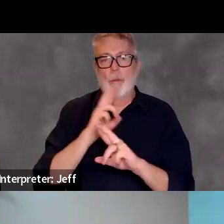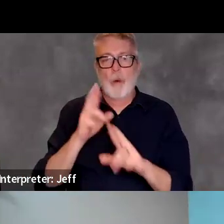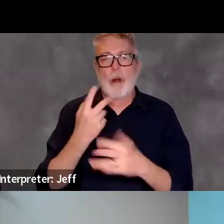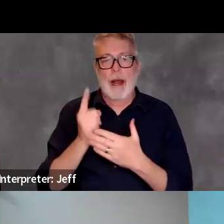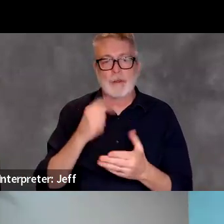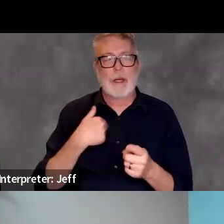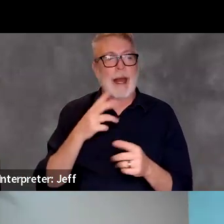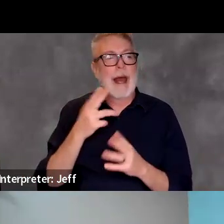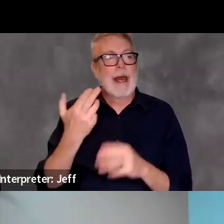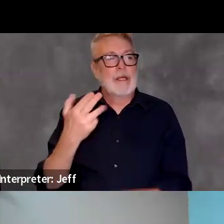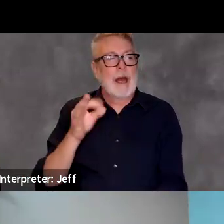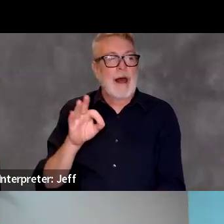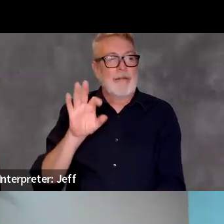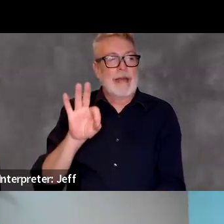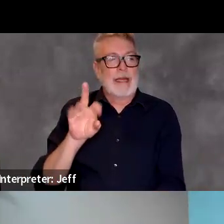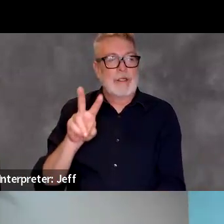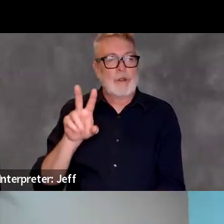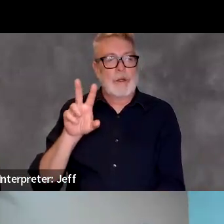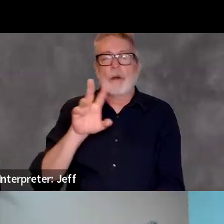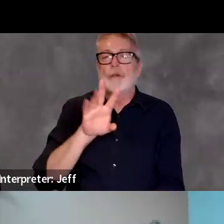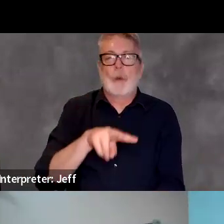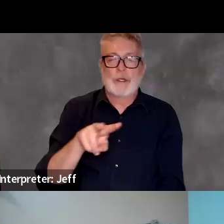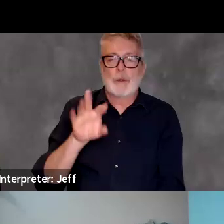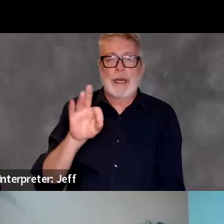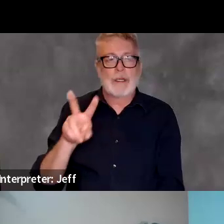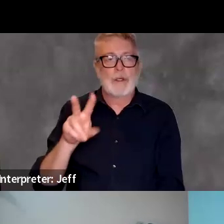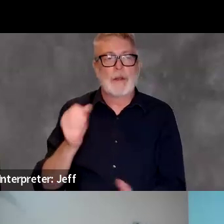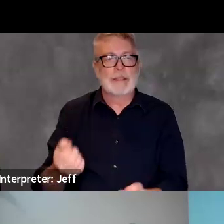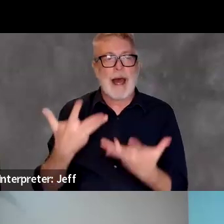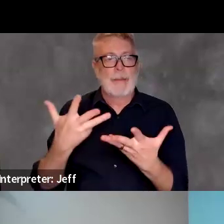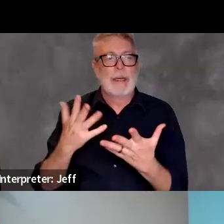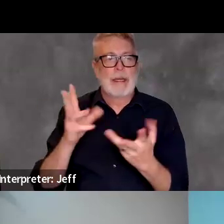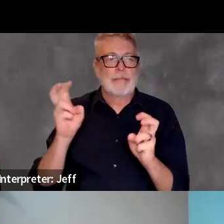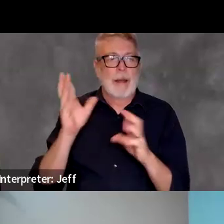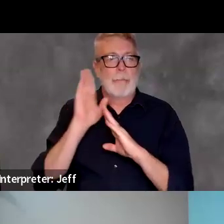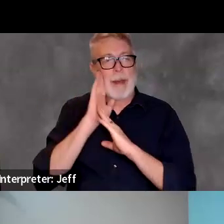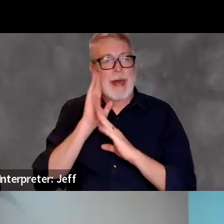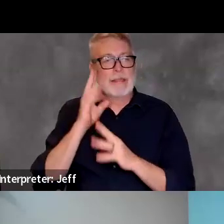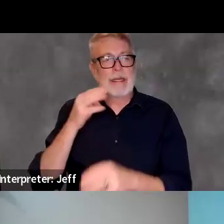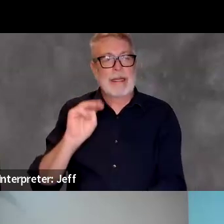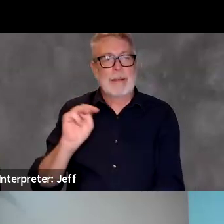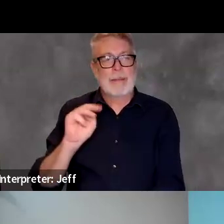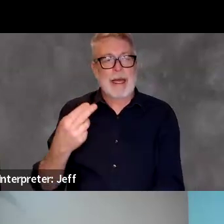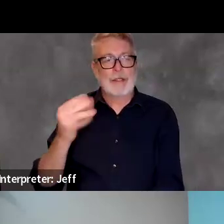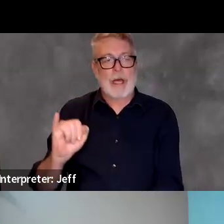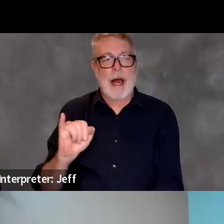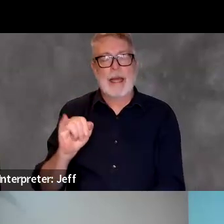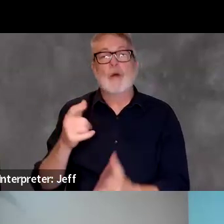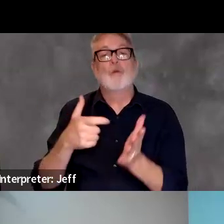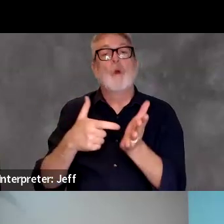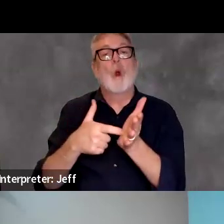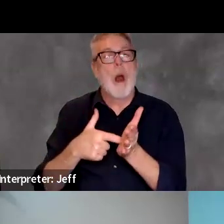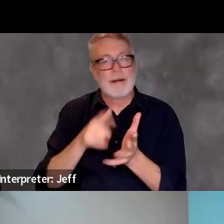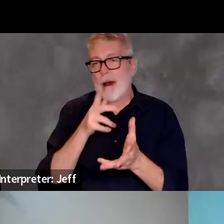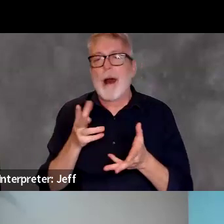File 2292, which doubles the number of beds at the MHIs. It requires, doesn't allow,